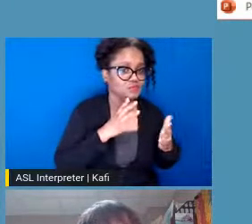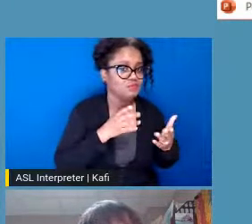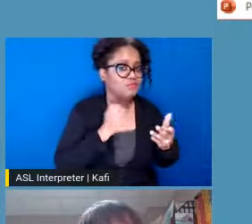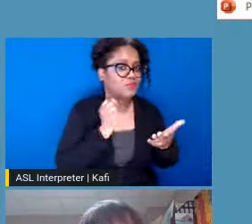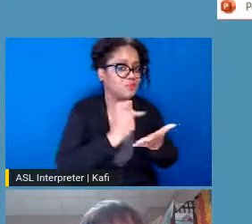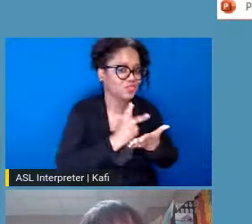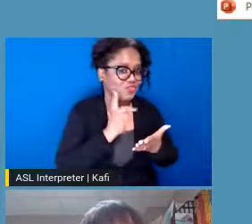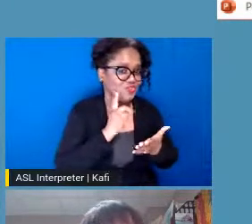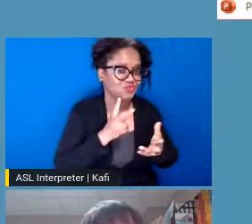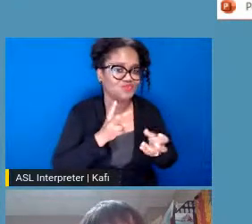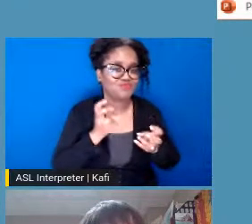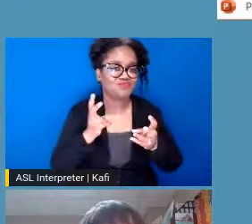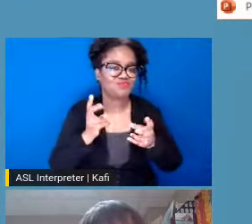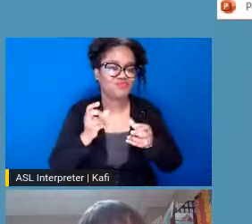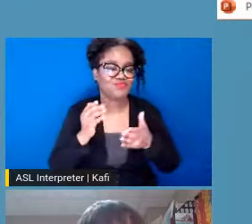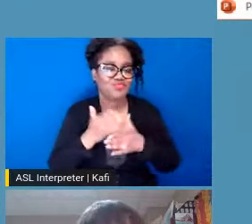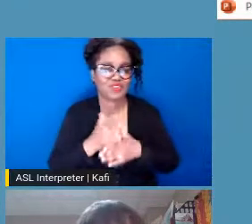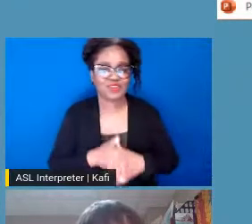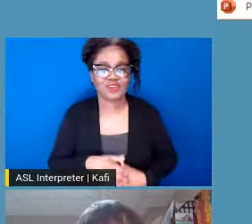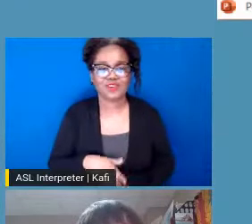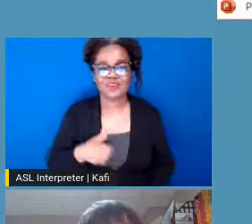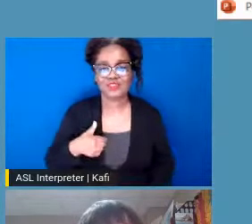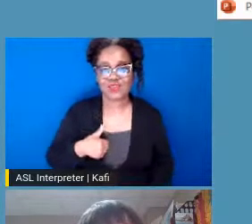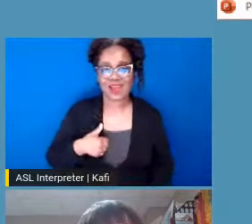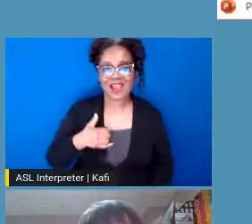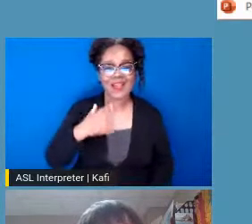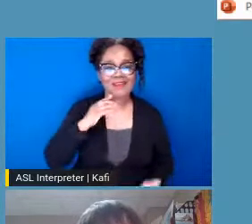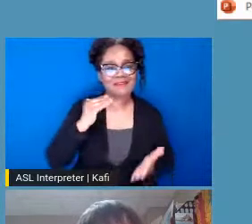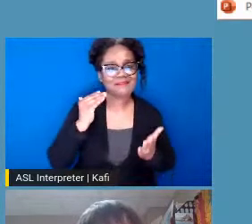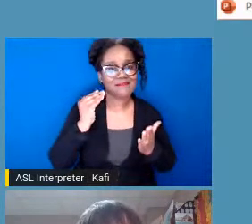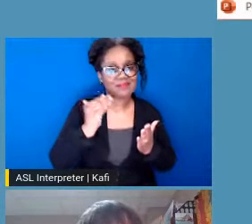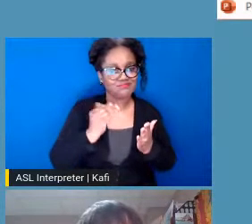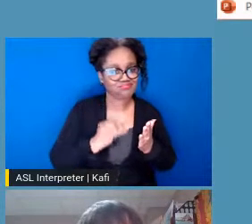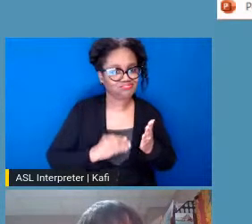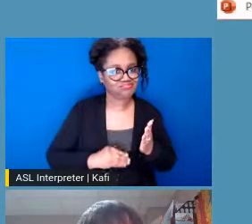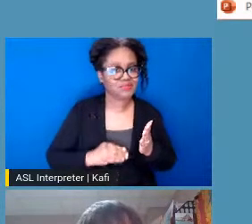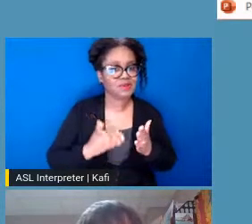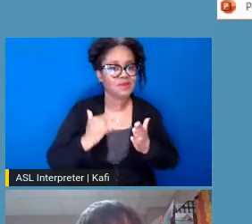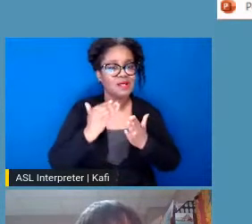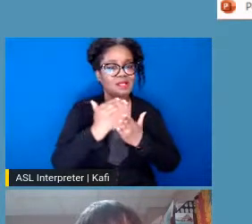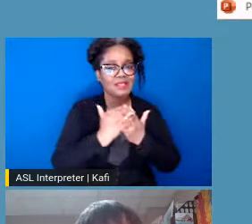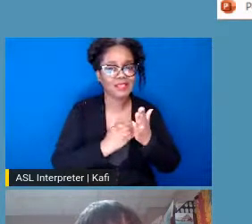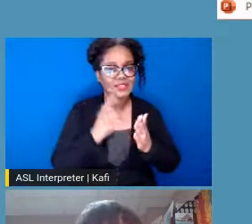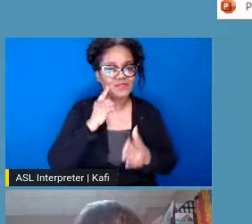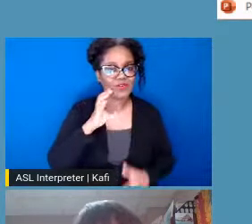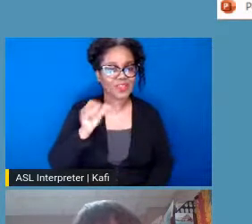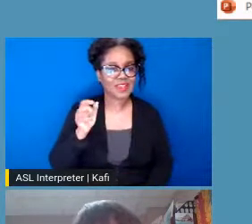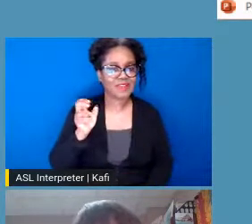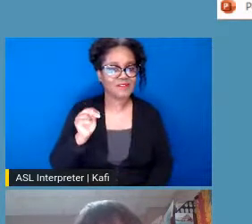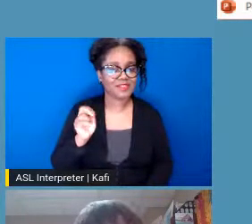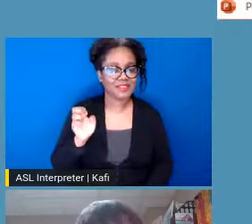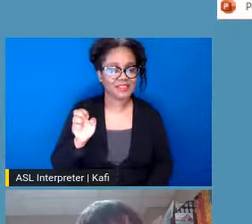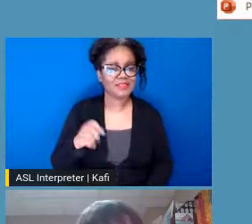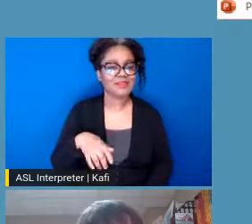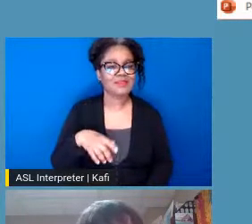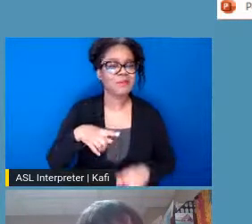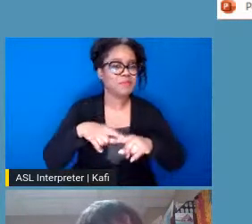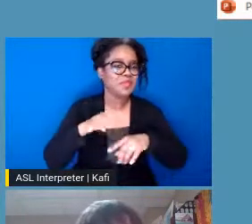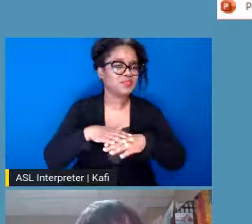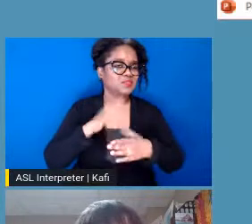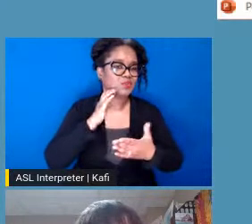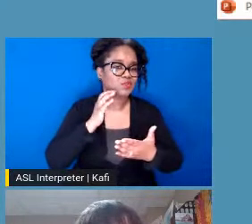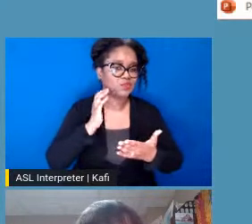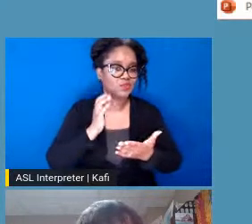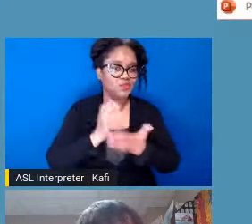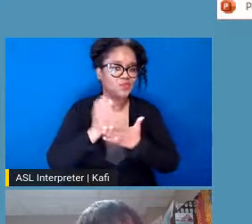Carolyne based on those prompts. And for instance, one prompt was a family photo.